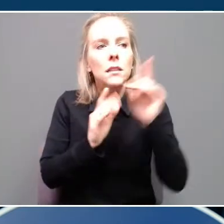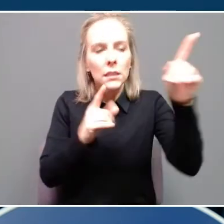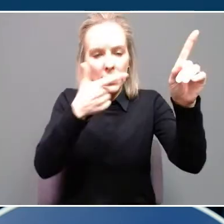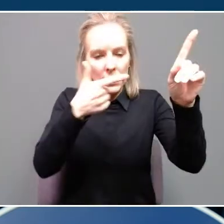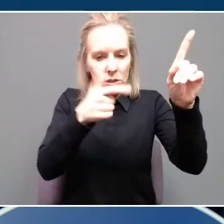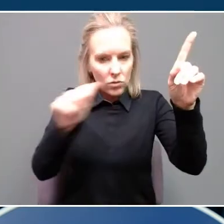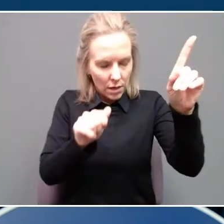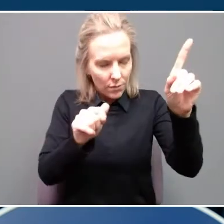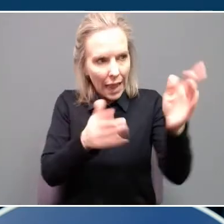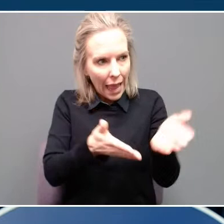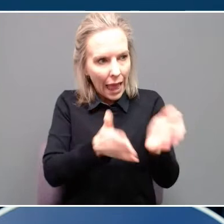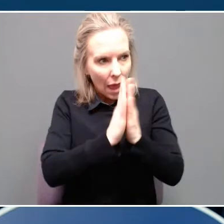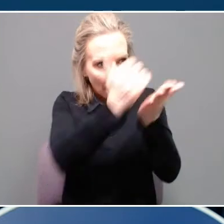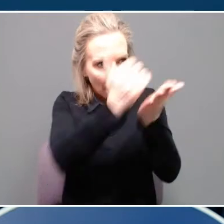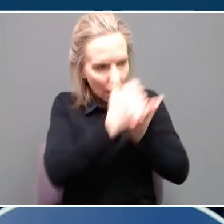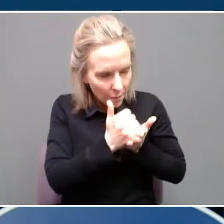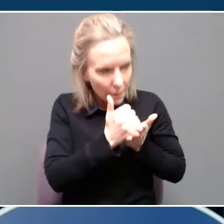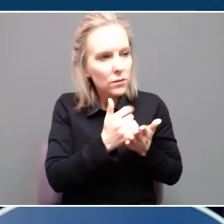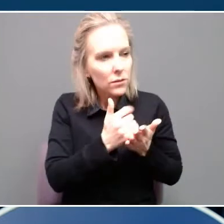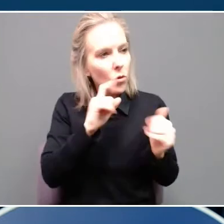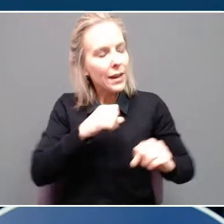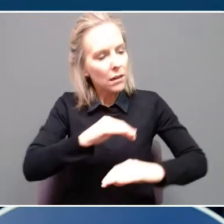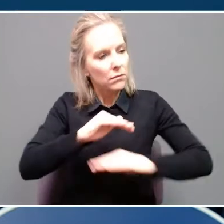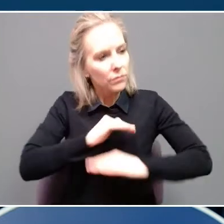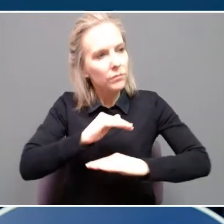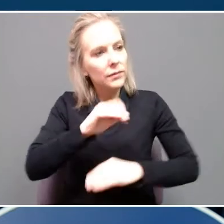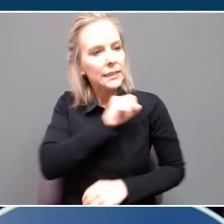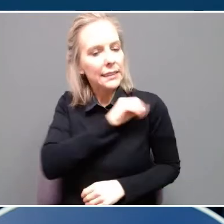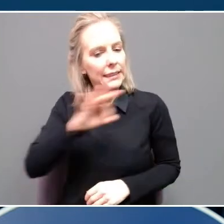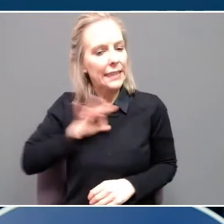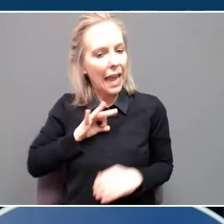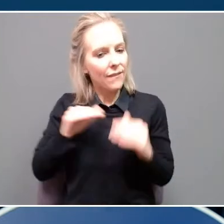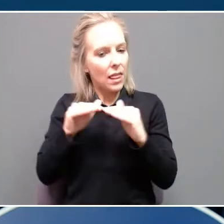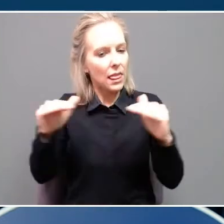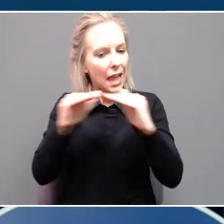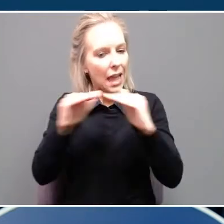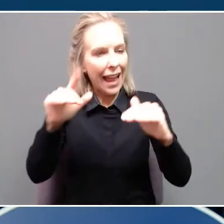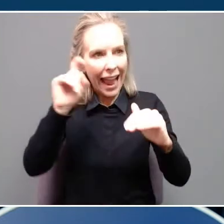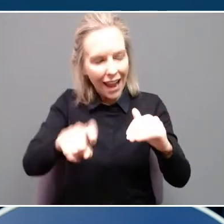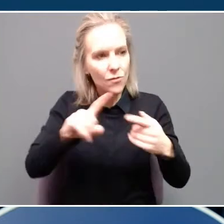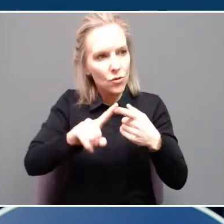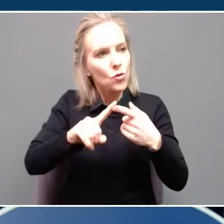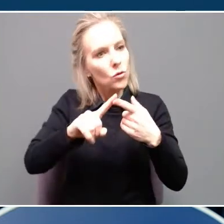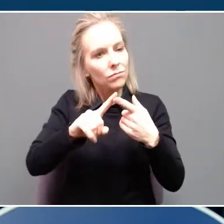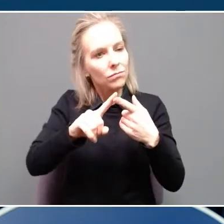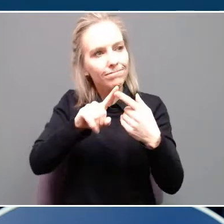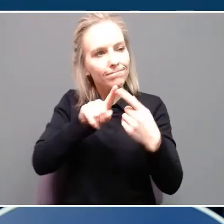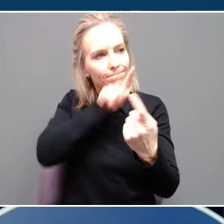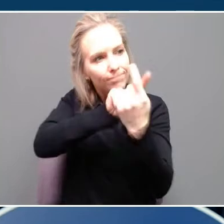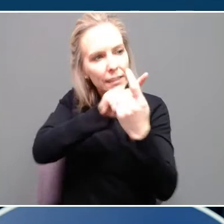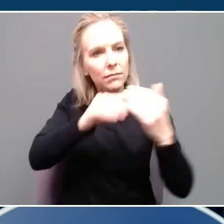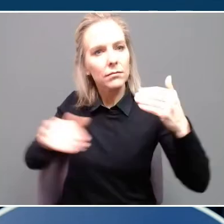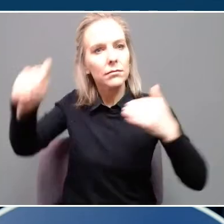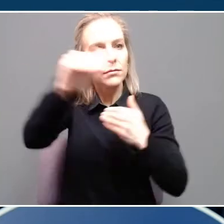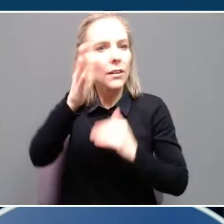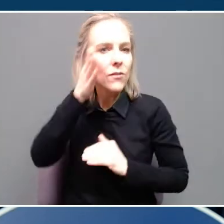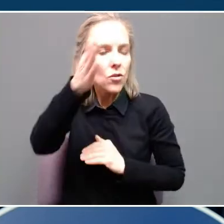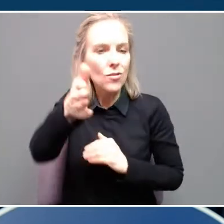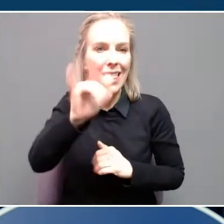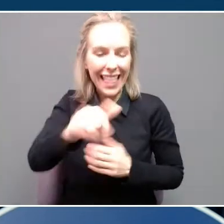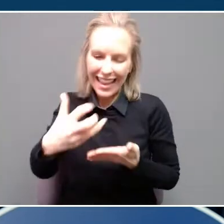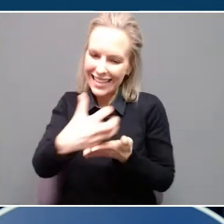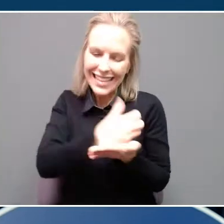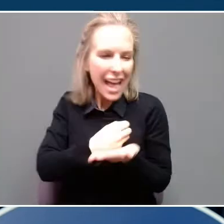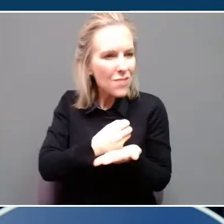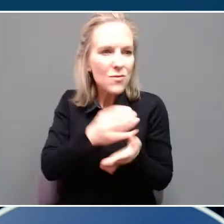to meet the staffing levels that we have to meet in the future. And we need that salary to get there. So we will need help from